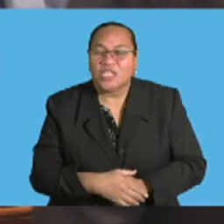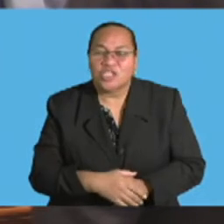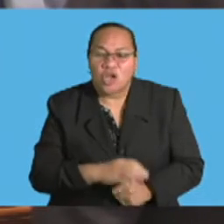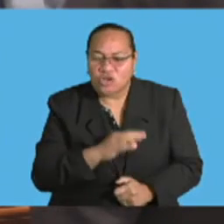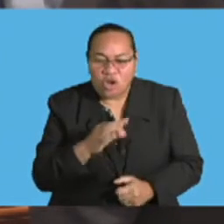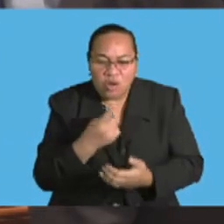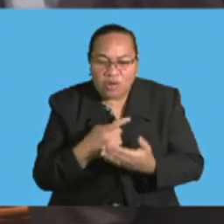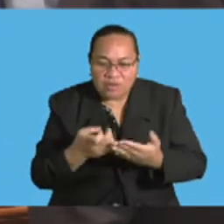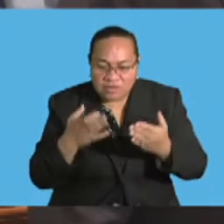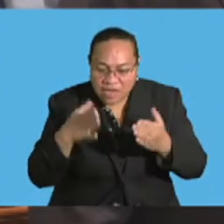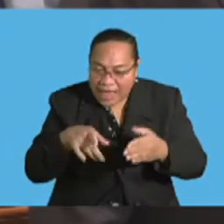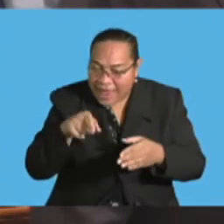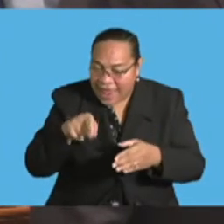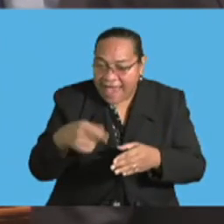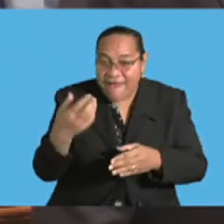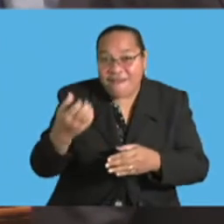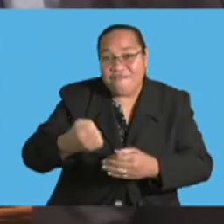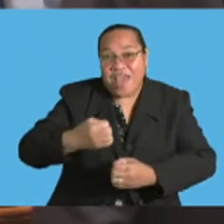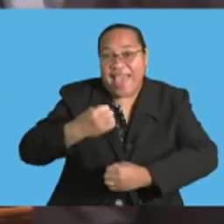engineers from the